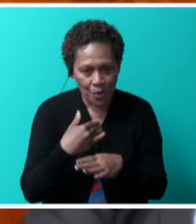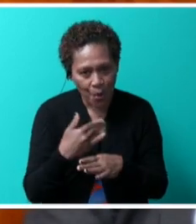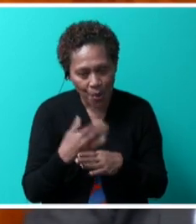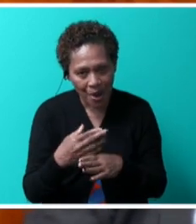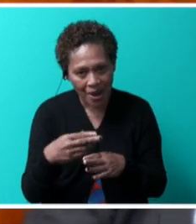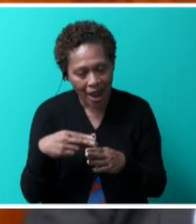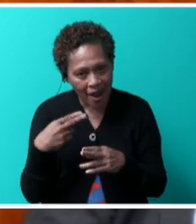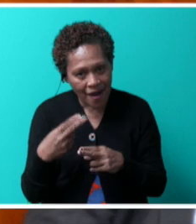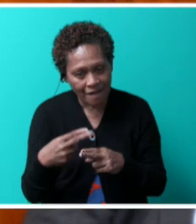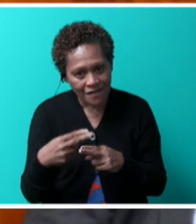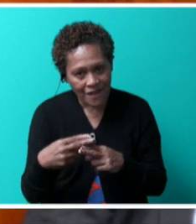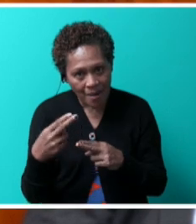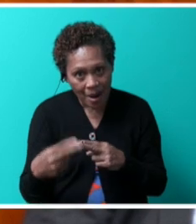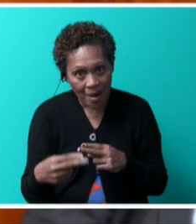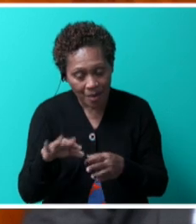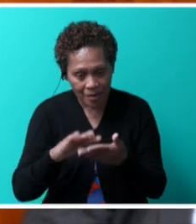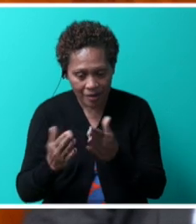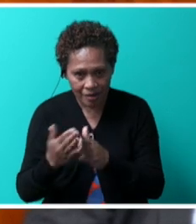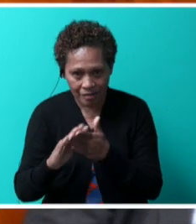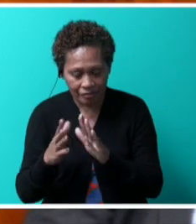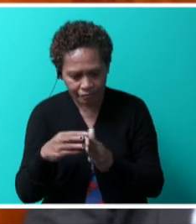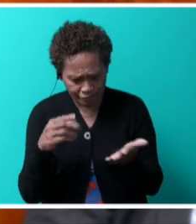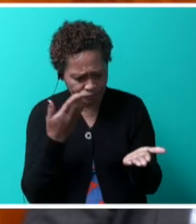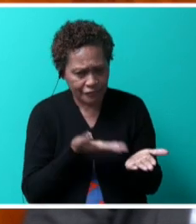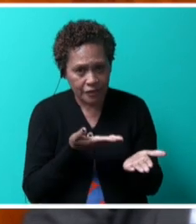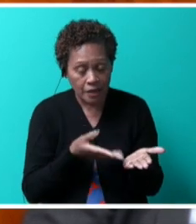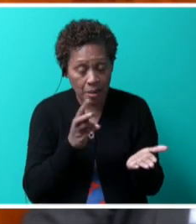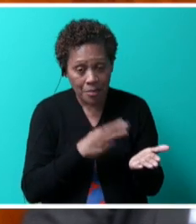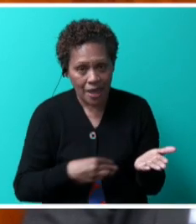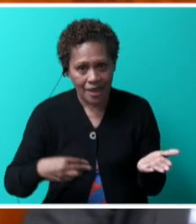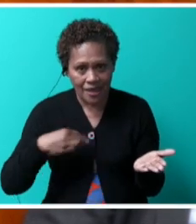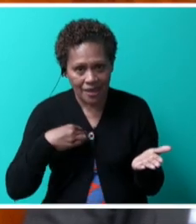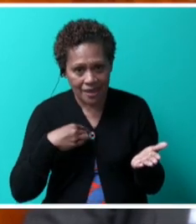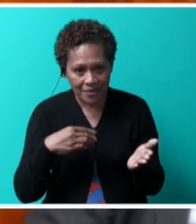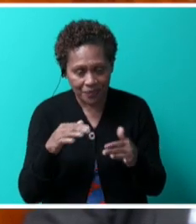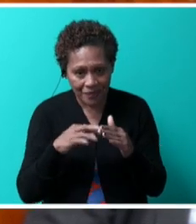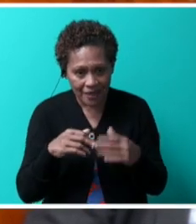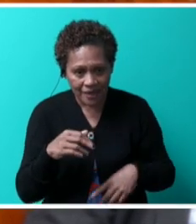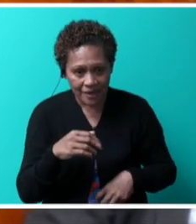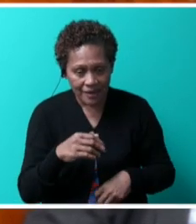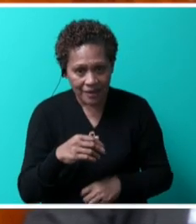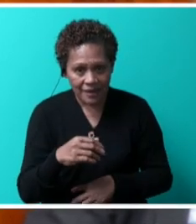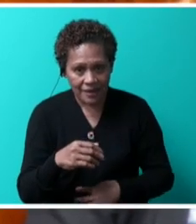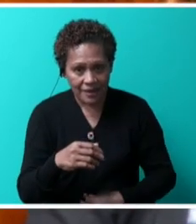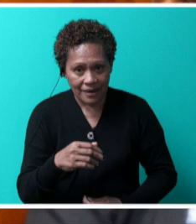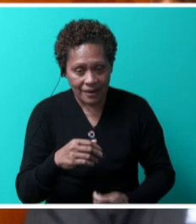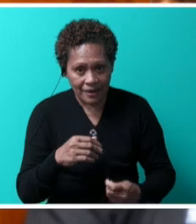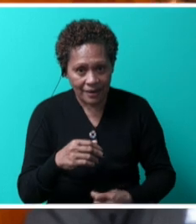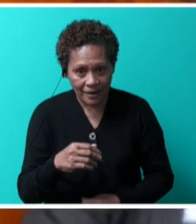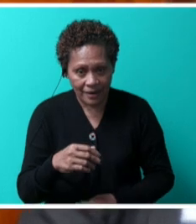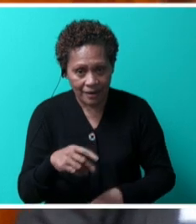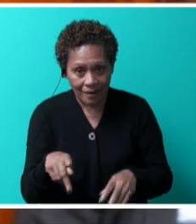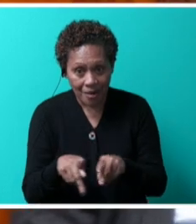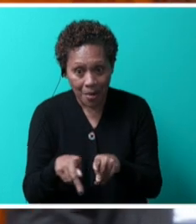communities. In this regard, the Ministry is in partnership with the European Union will undertake